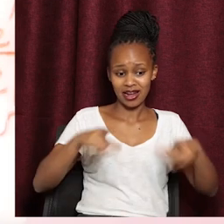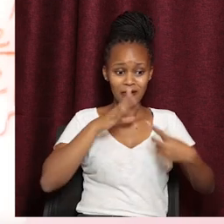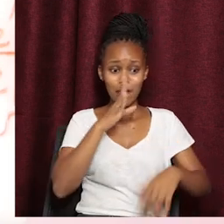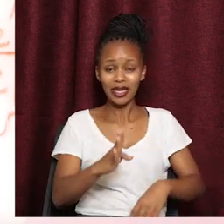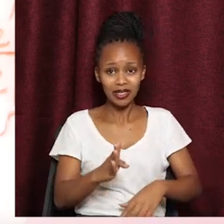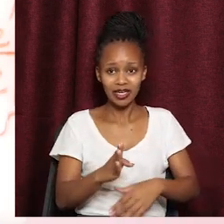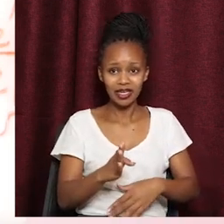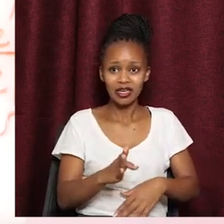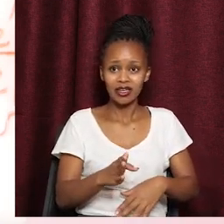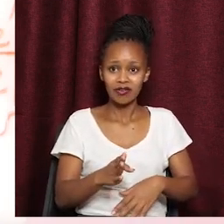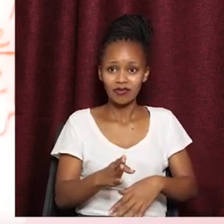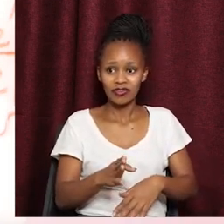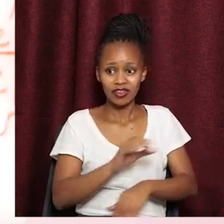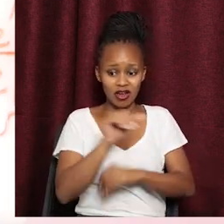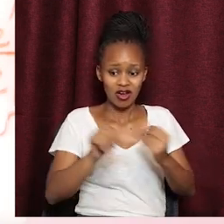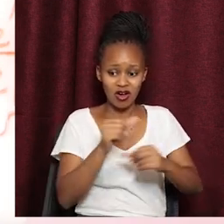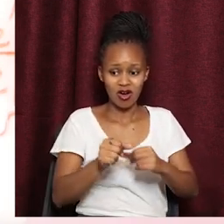coaster of issues.